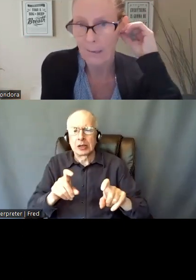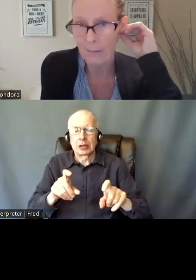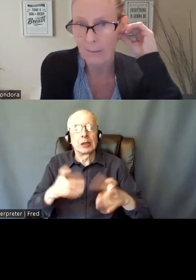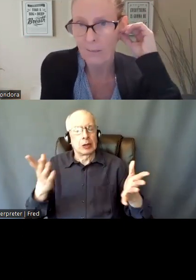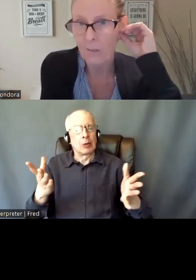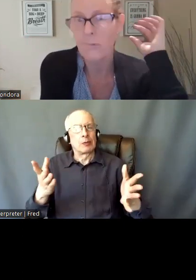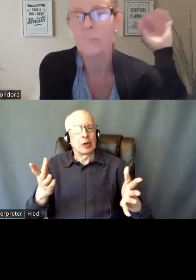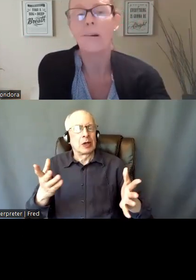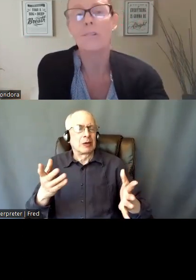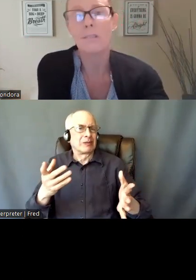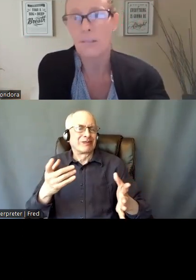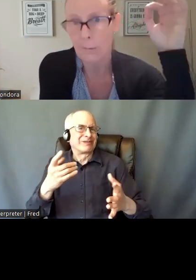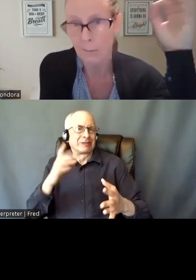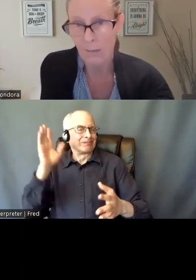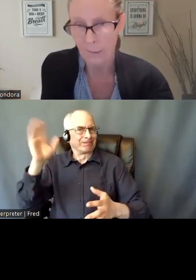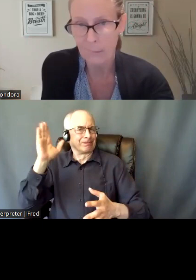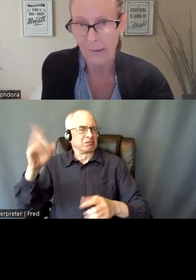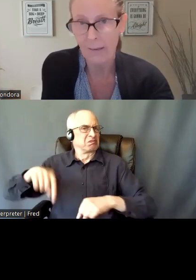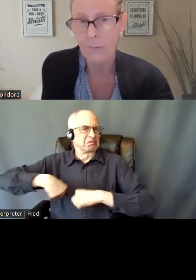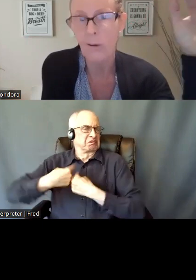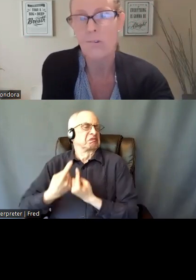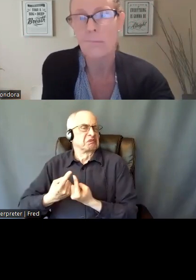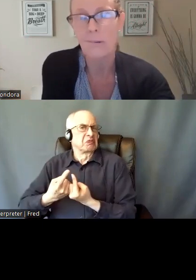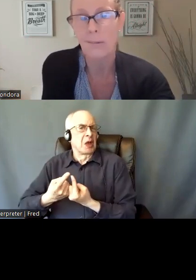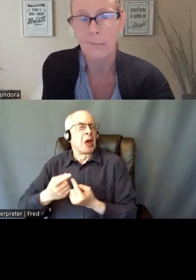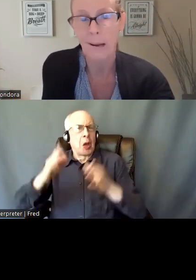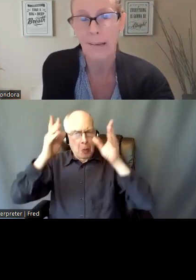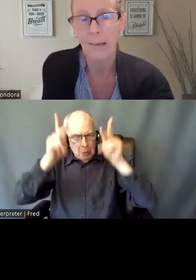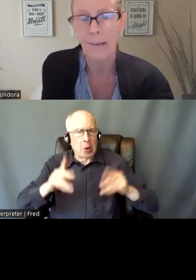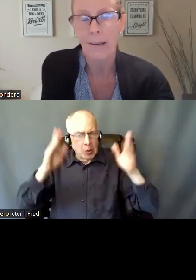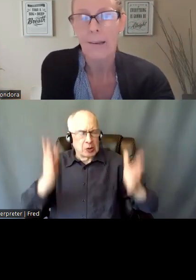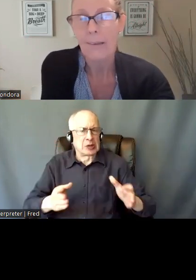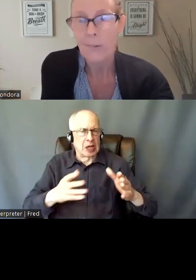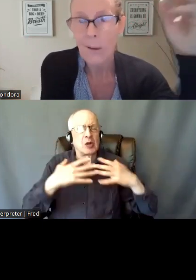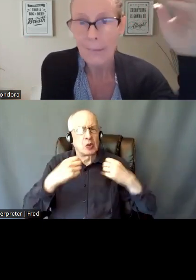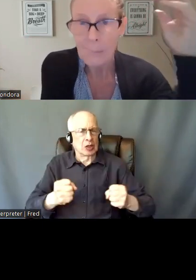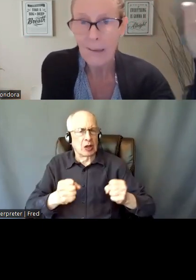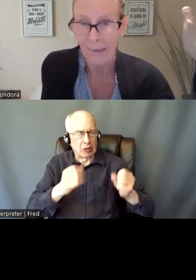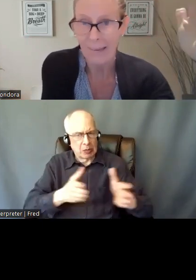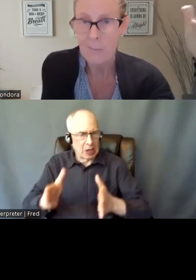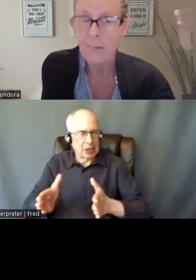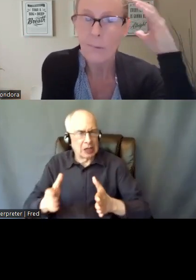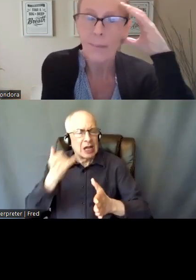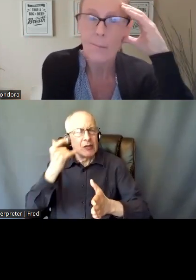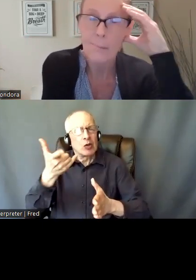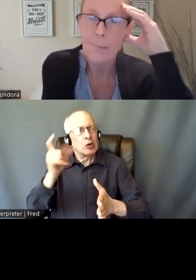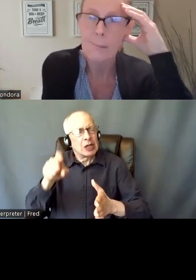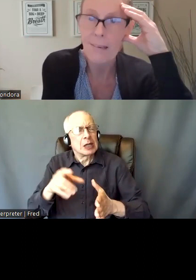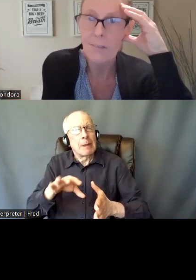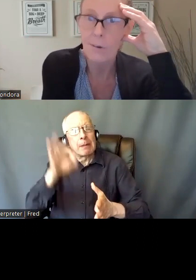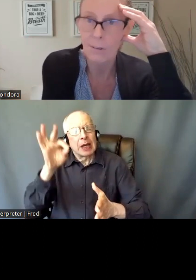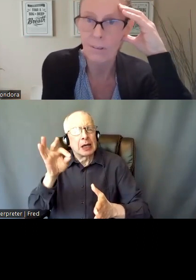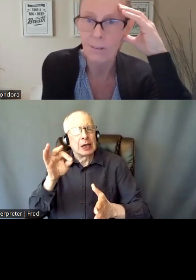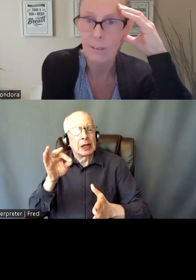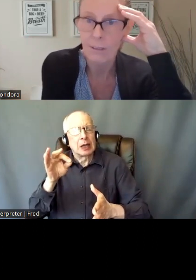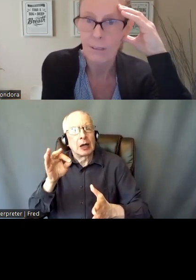talking about in terms of person-centered recovery planning and what it should be driven by, if you had to pick, what do you think would be the